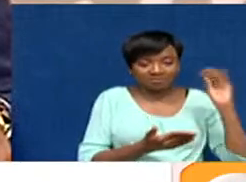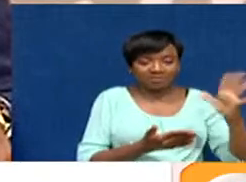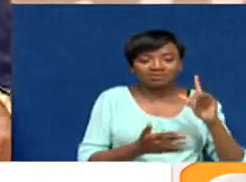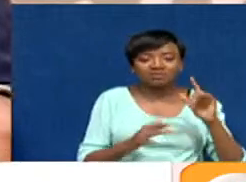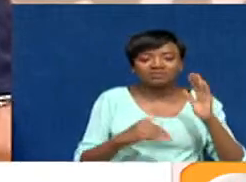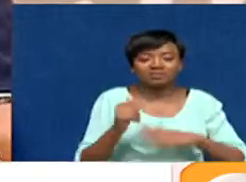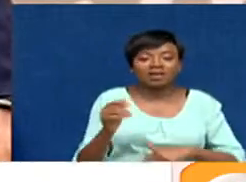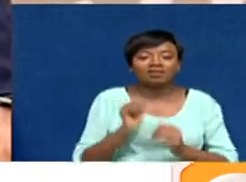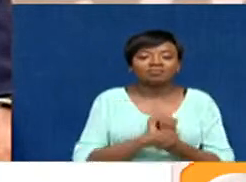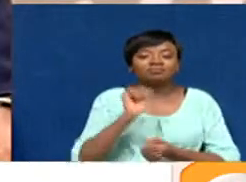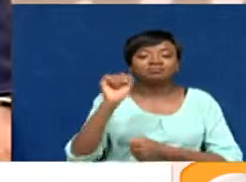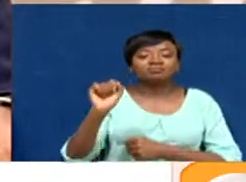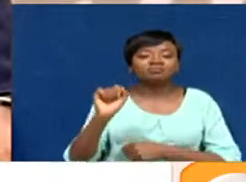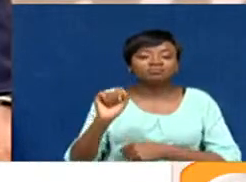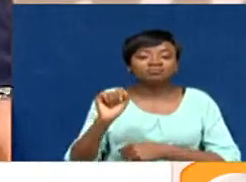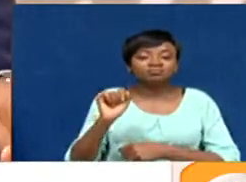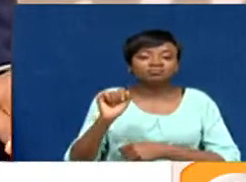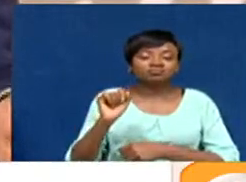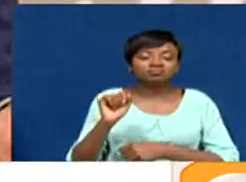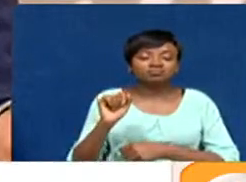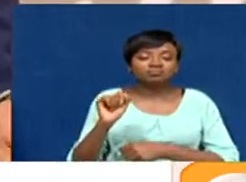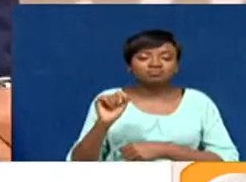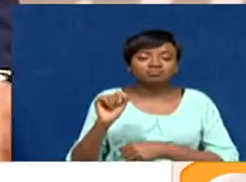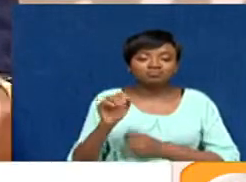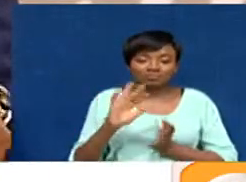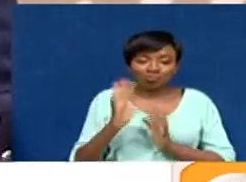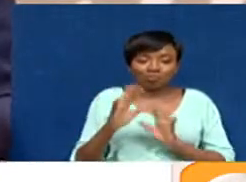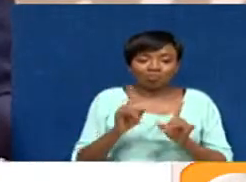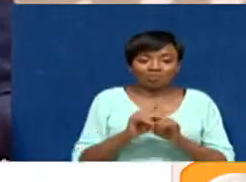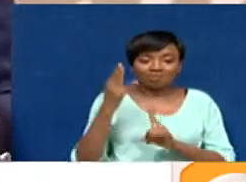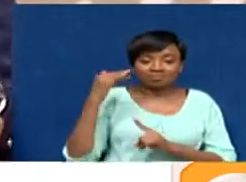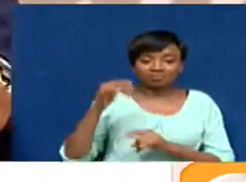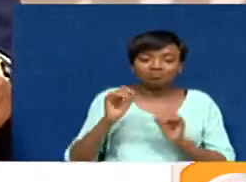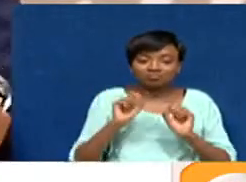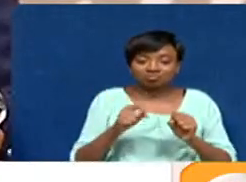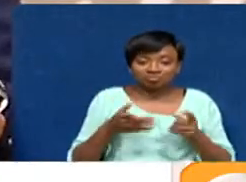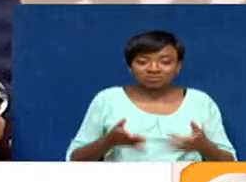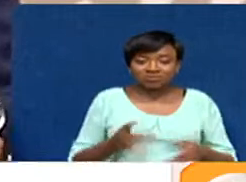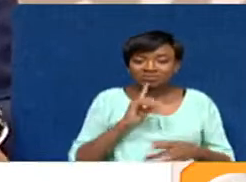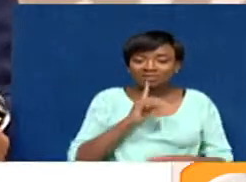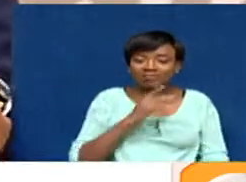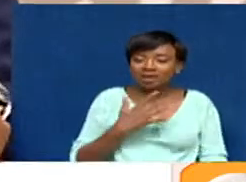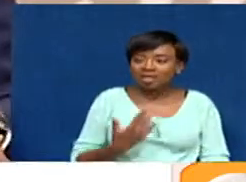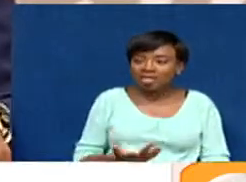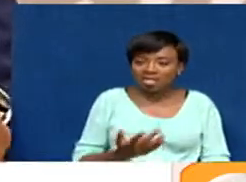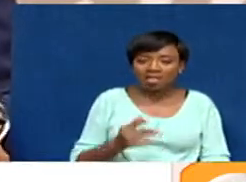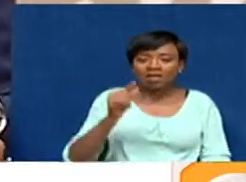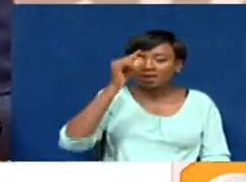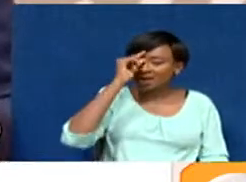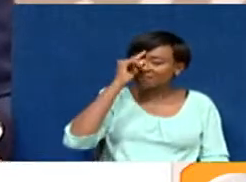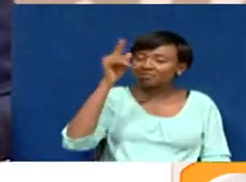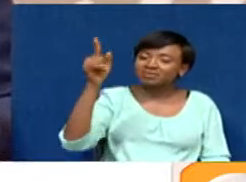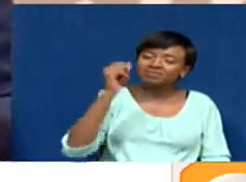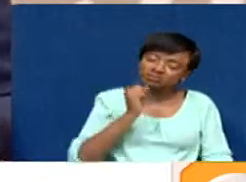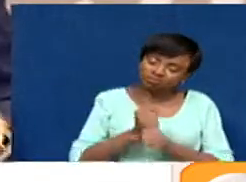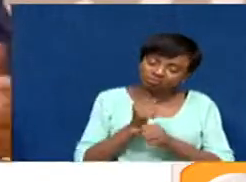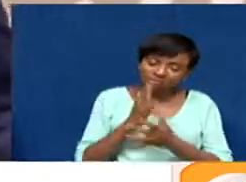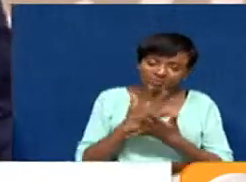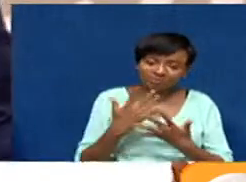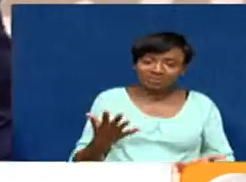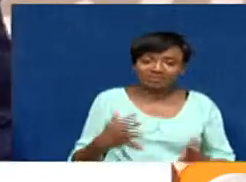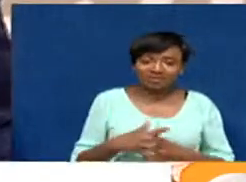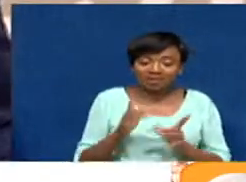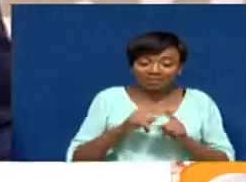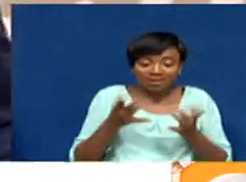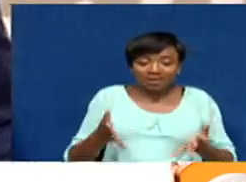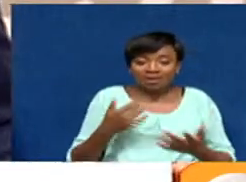shillings that was there in September. We would now have going back saying, Serikali, please do something about it now. But